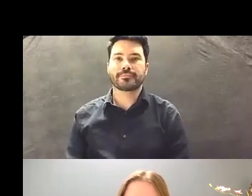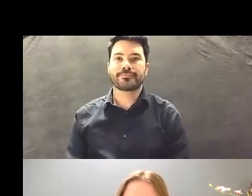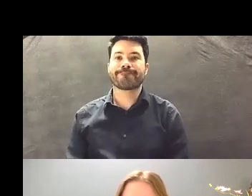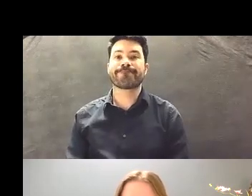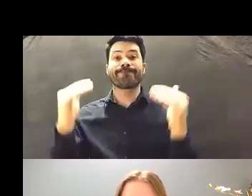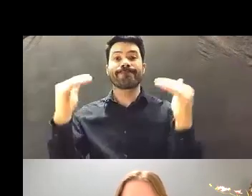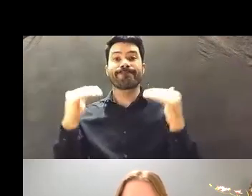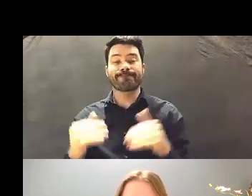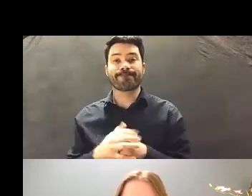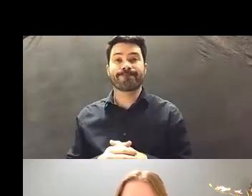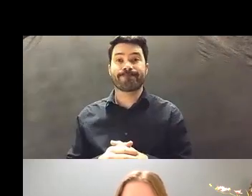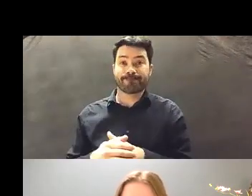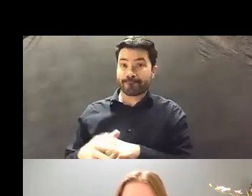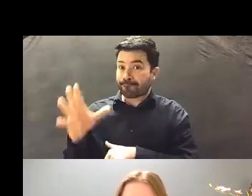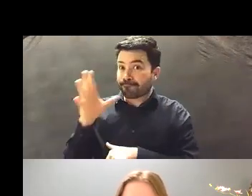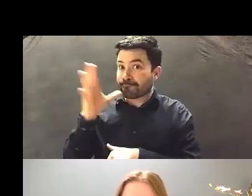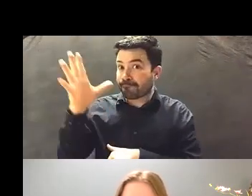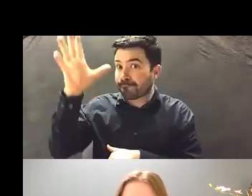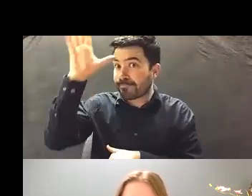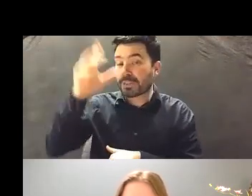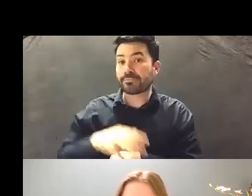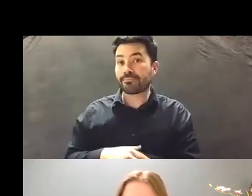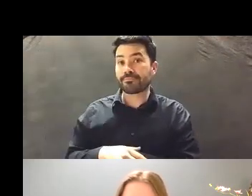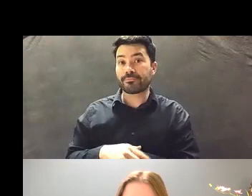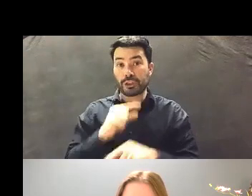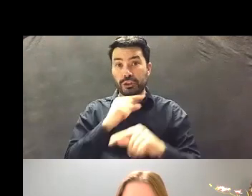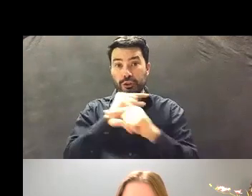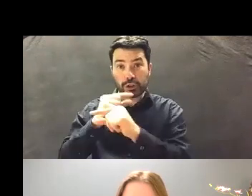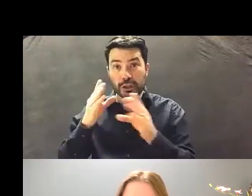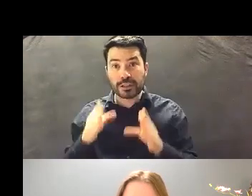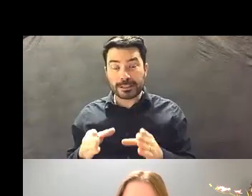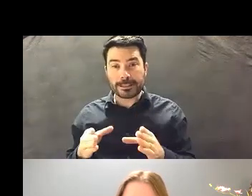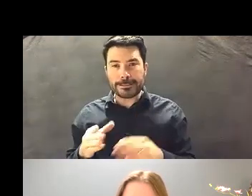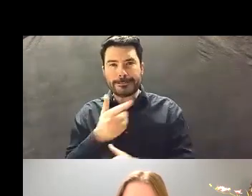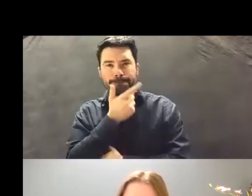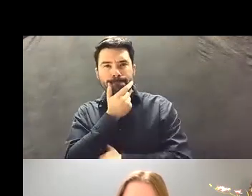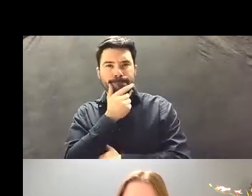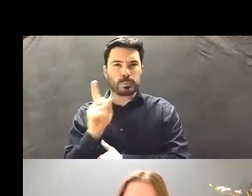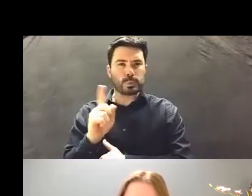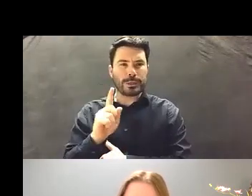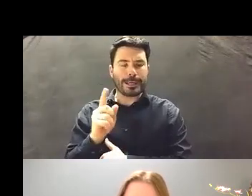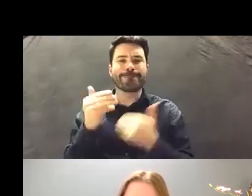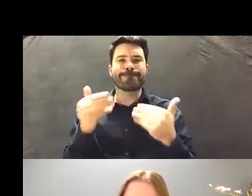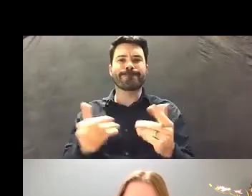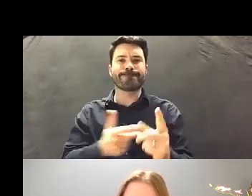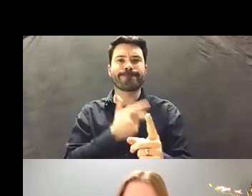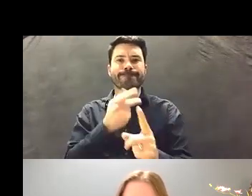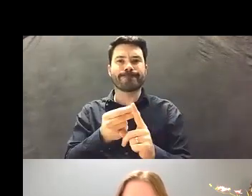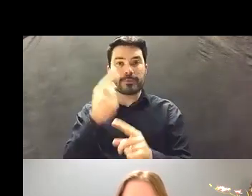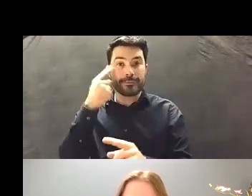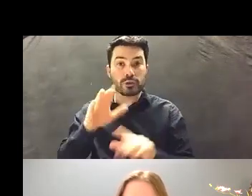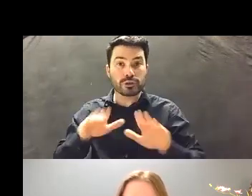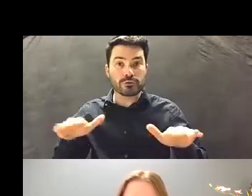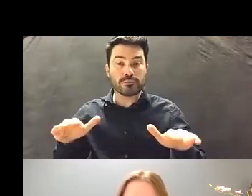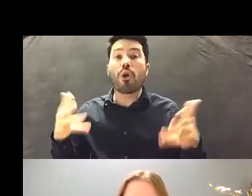So parents and guardians have many choices about where to vaccinate their children. The vaccine is already available at many local